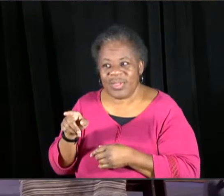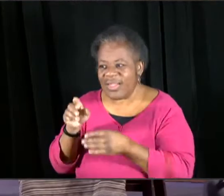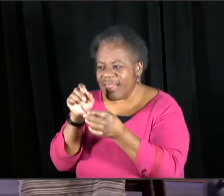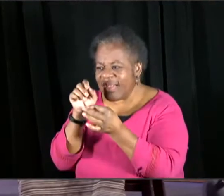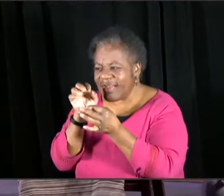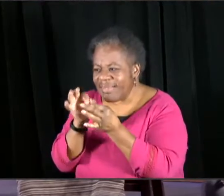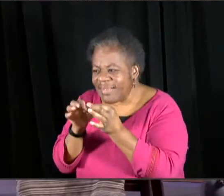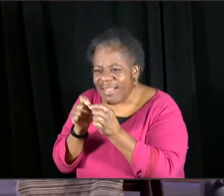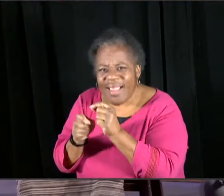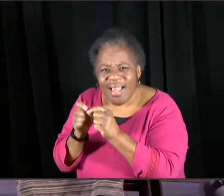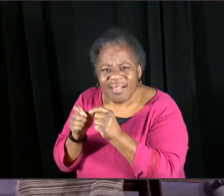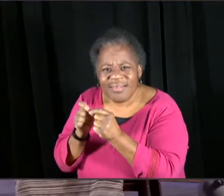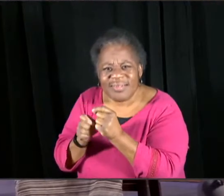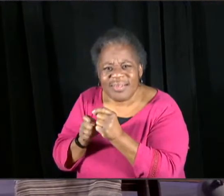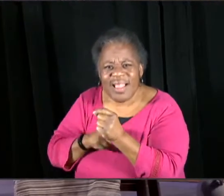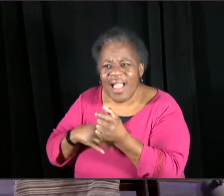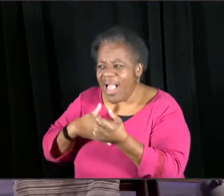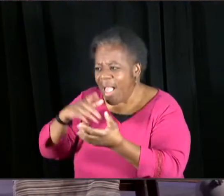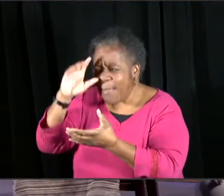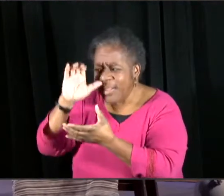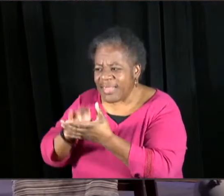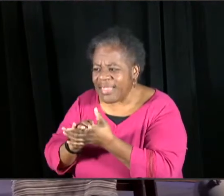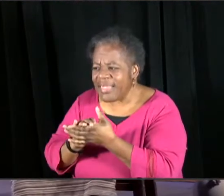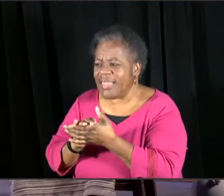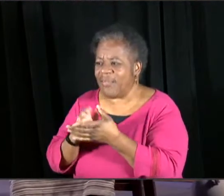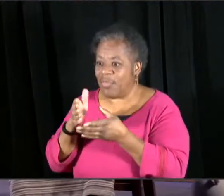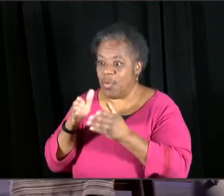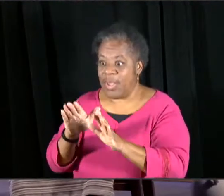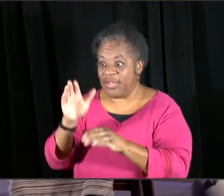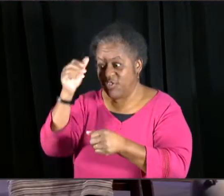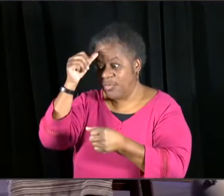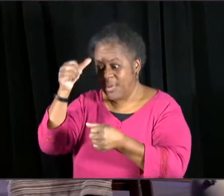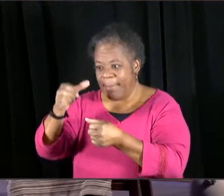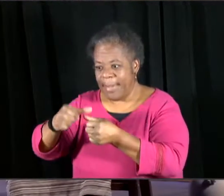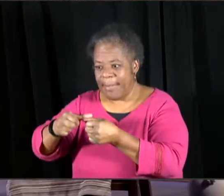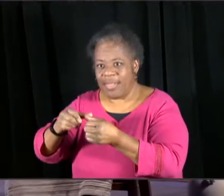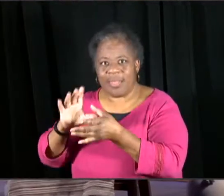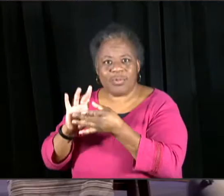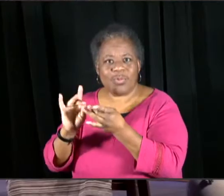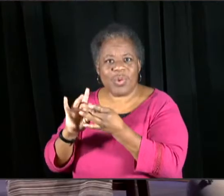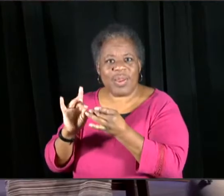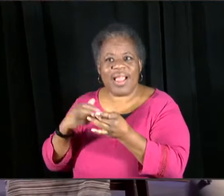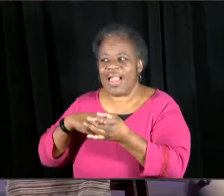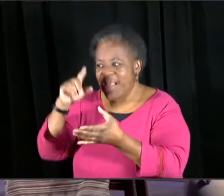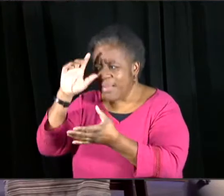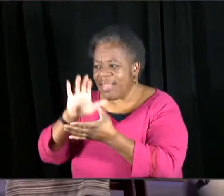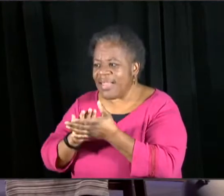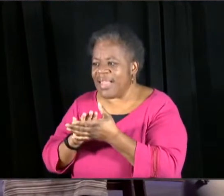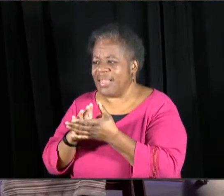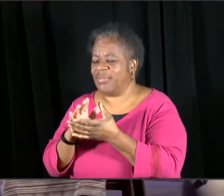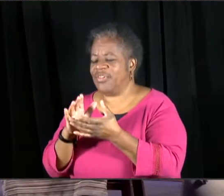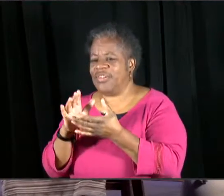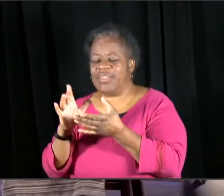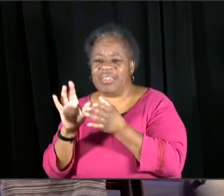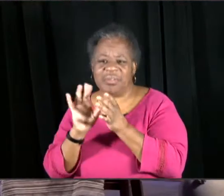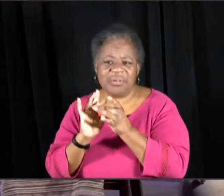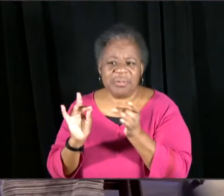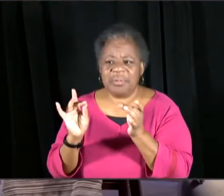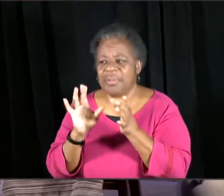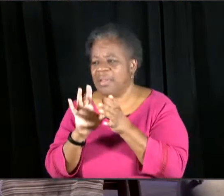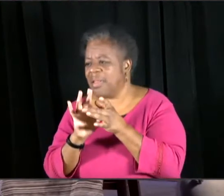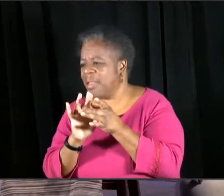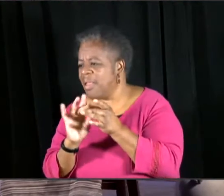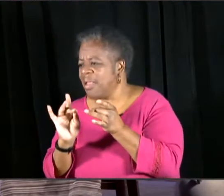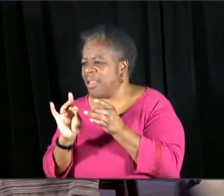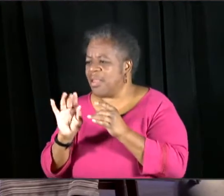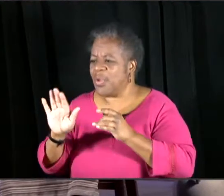details, the tone of her voice as she remembered, how she talked about keeping these things in